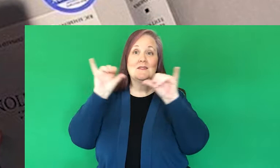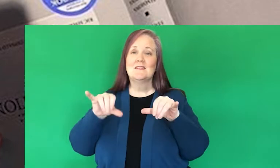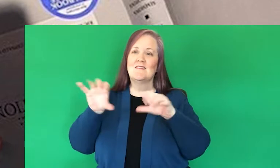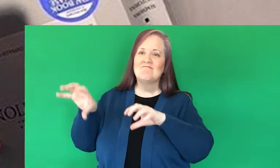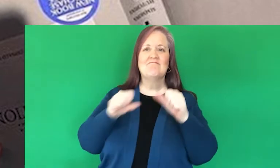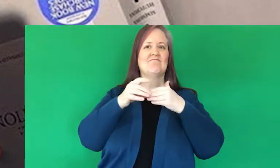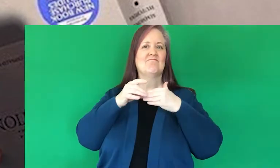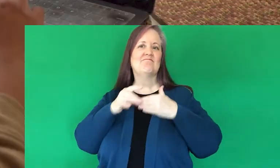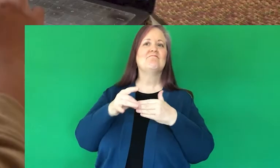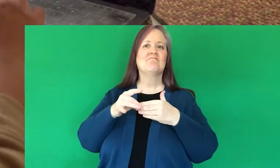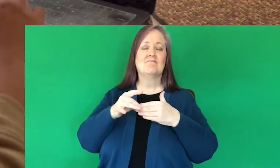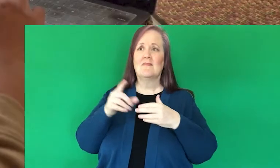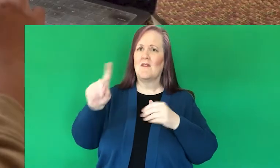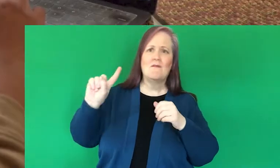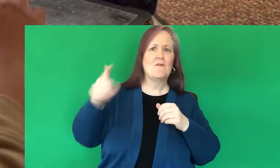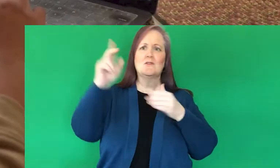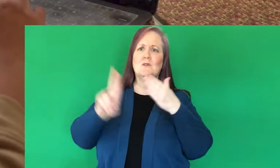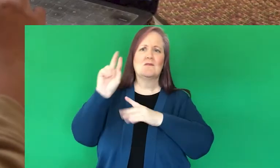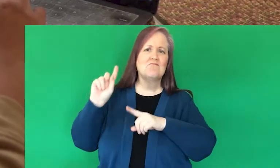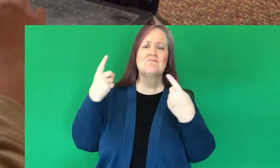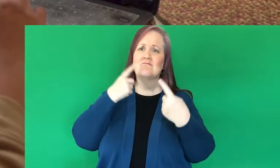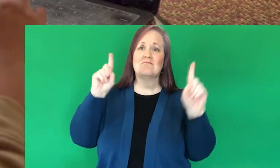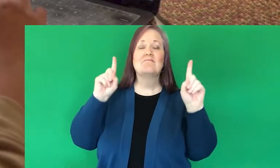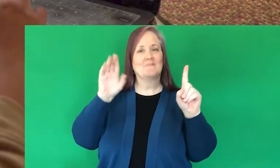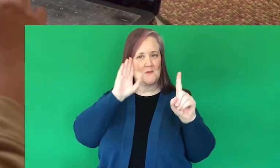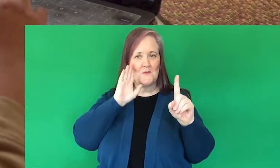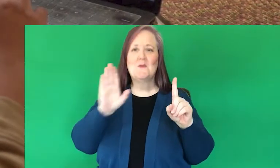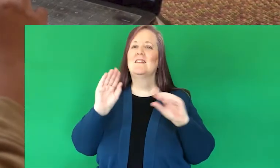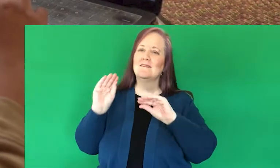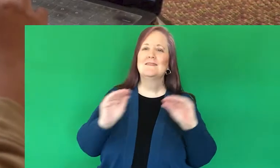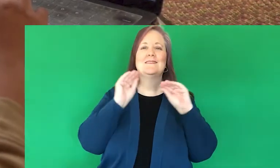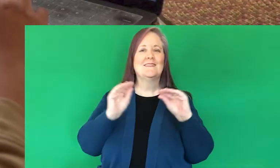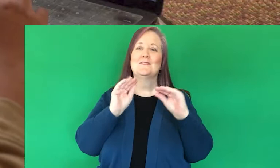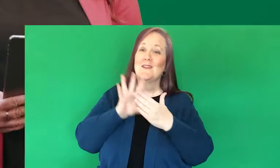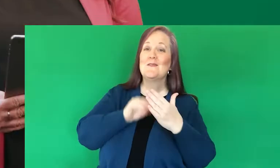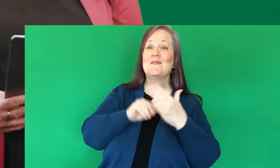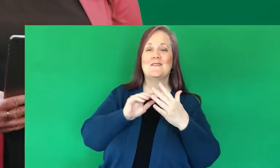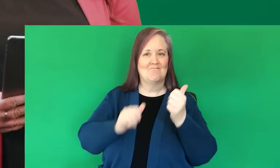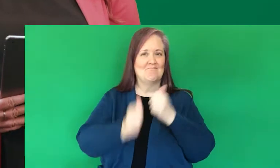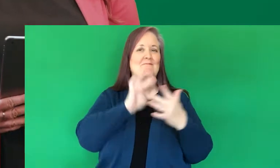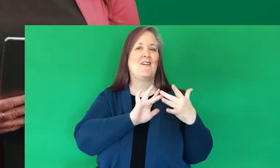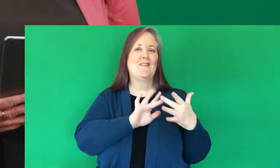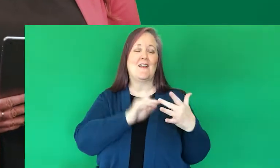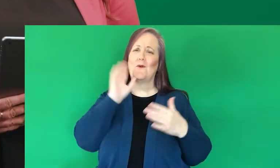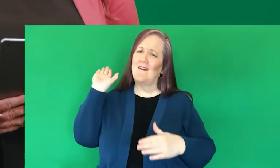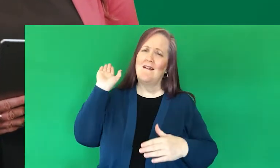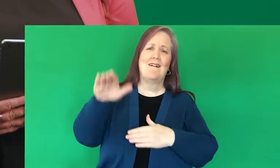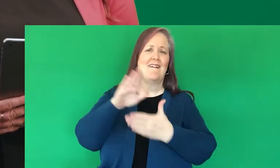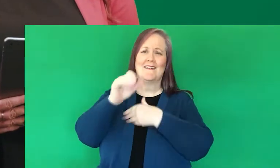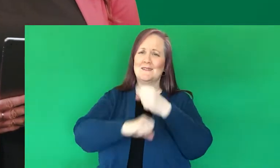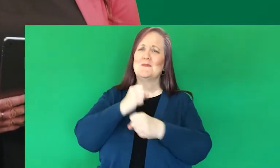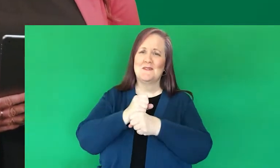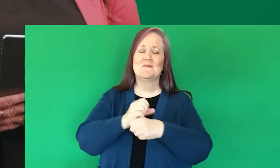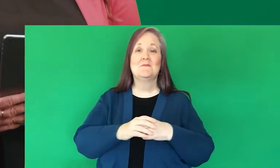system took a leadership role in being the first university to announce it would be conducted learning primarily online for the